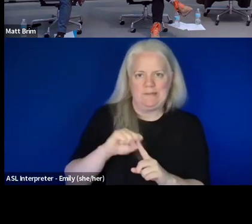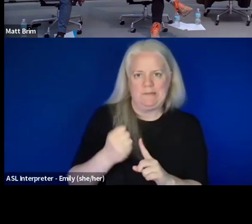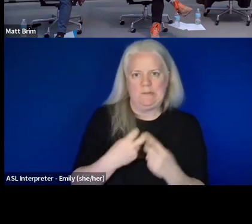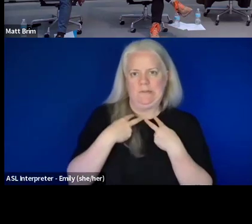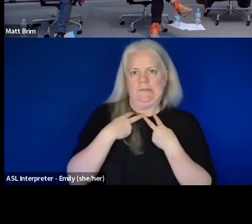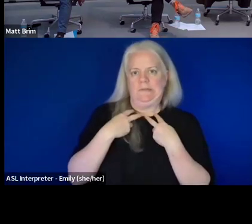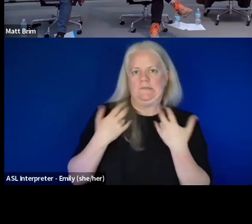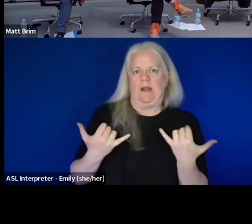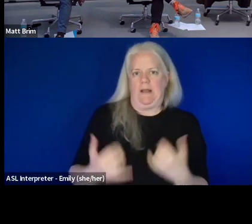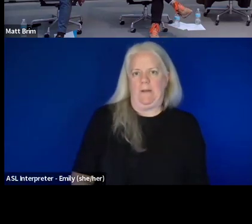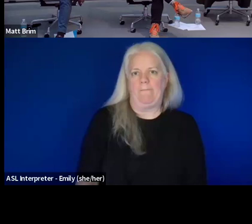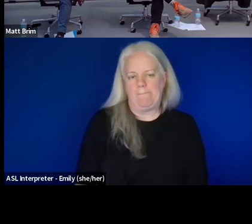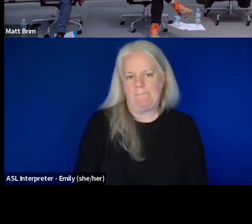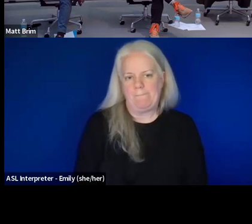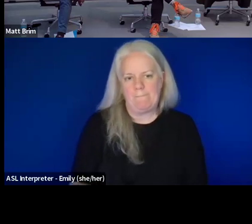at.